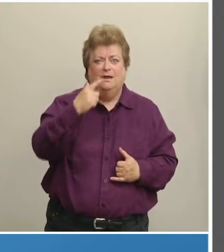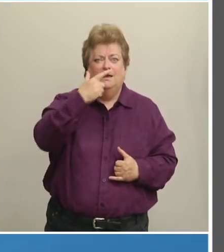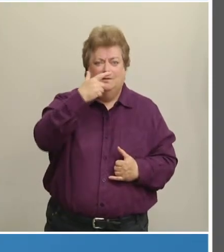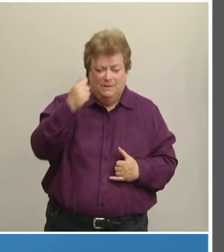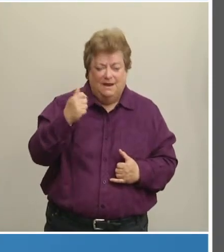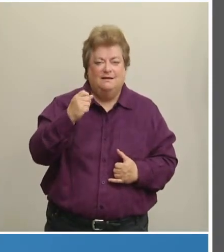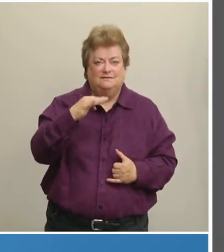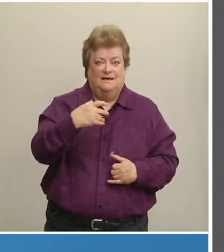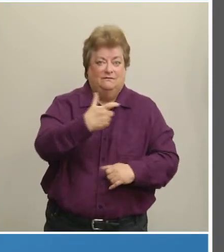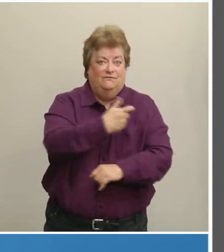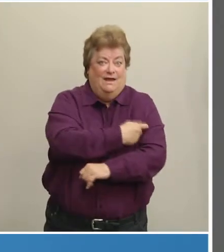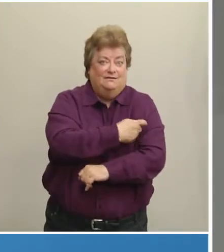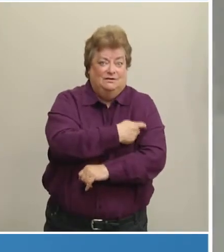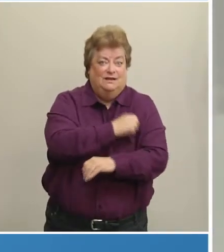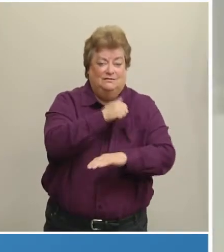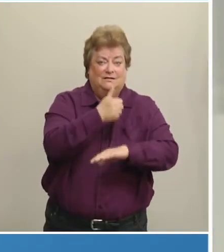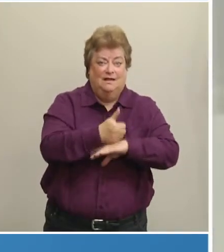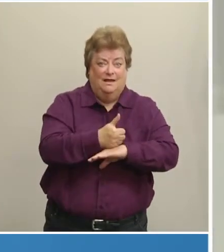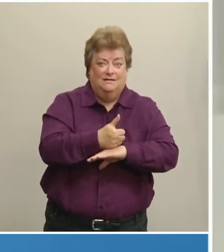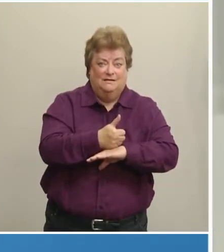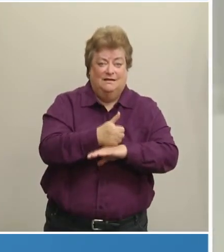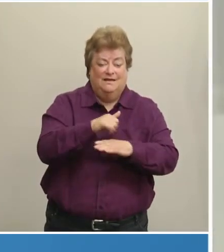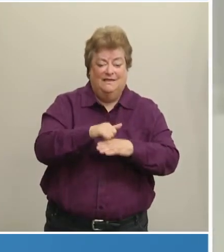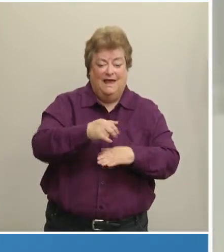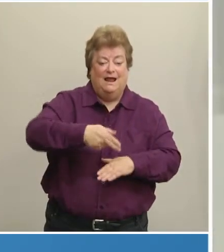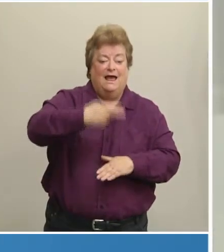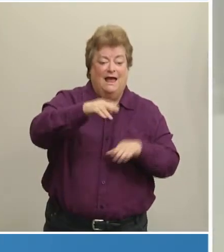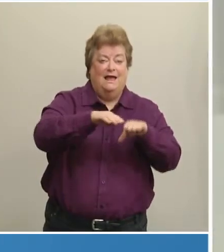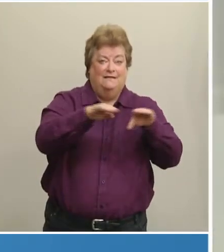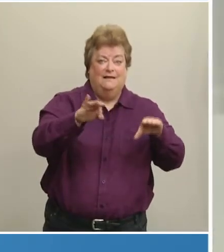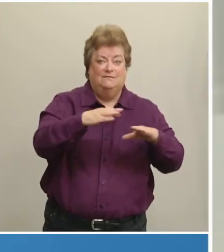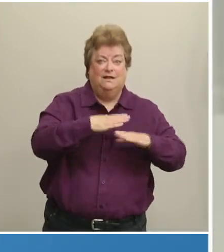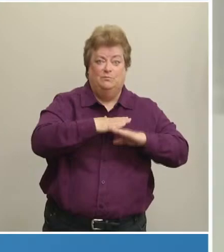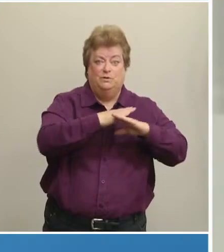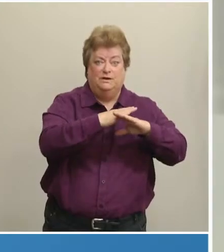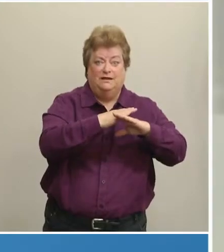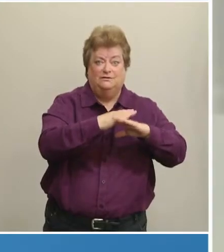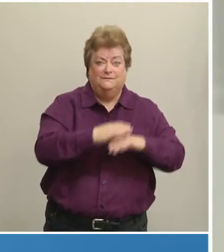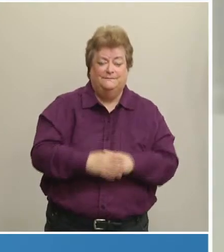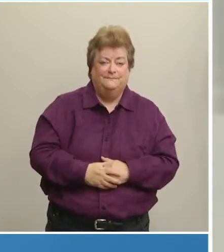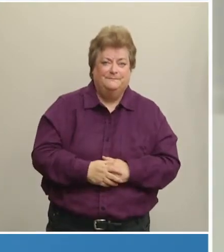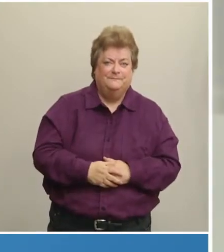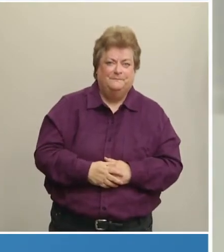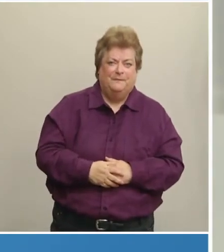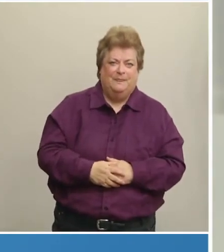of vaccination established that high level of protection.